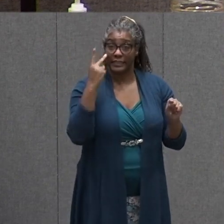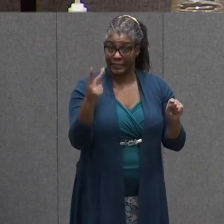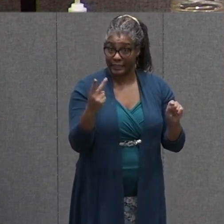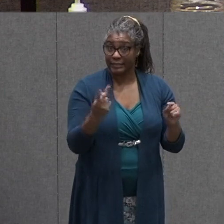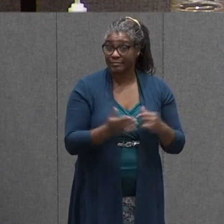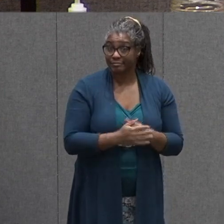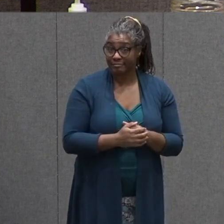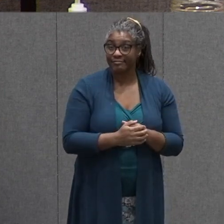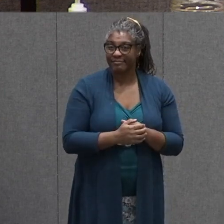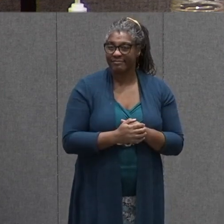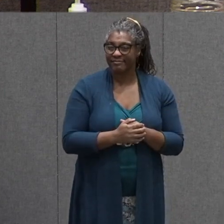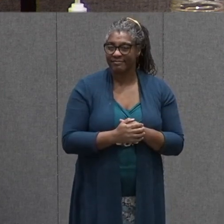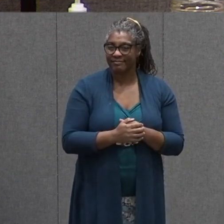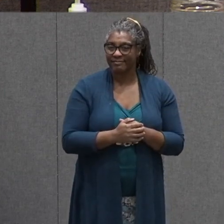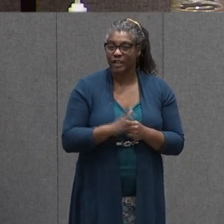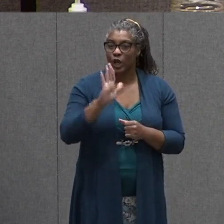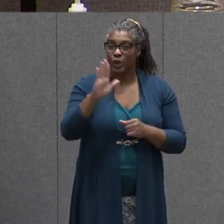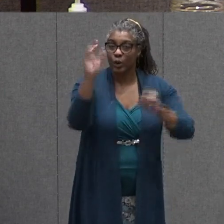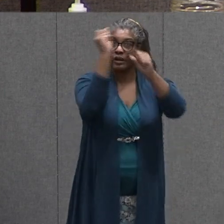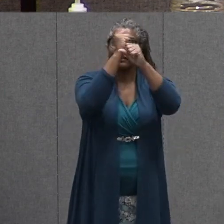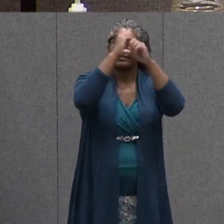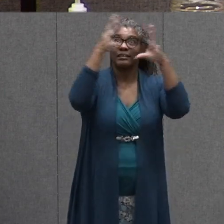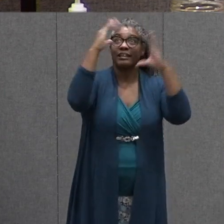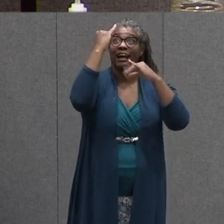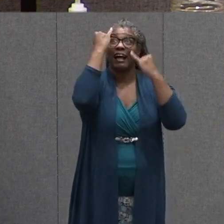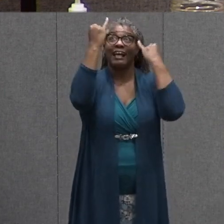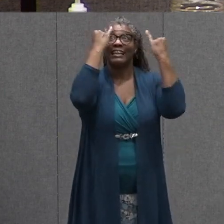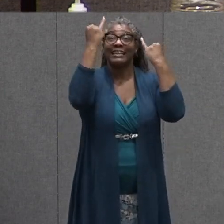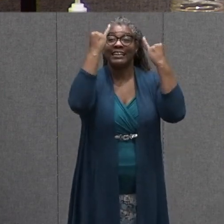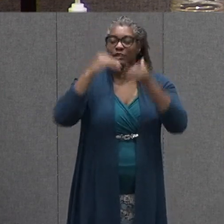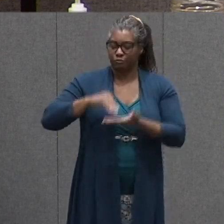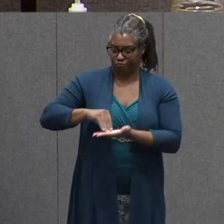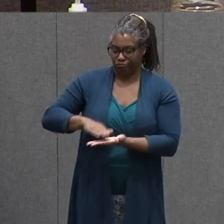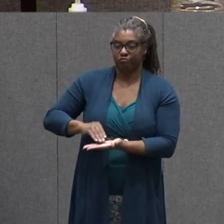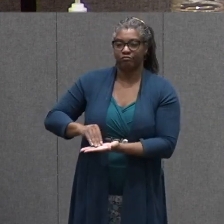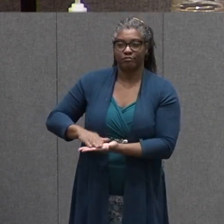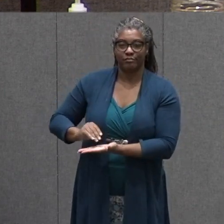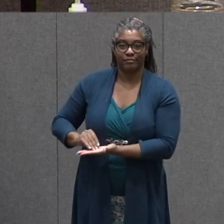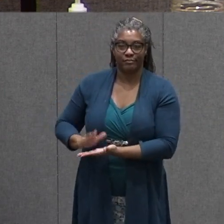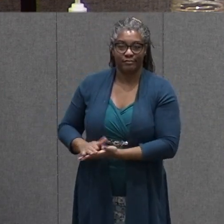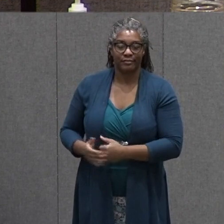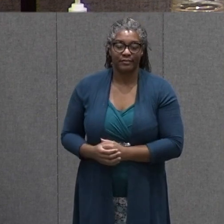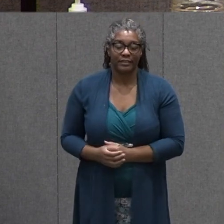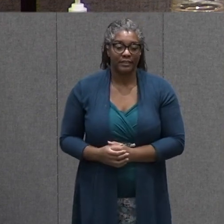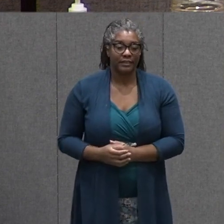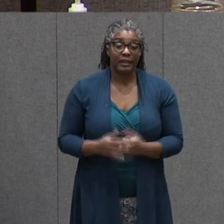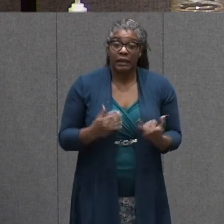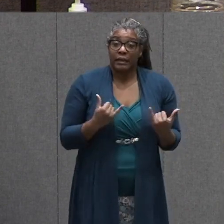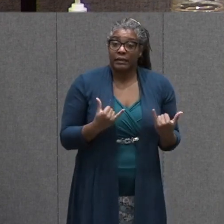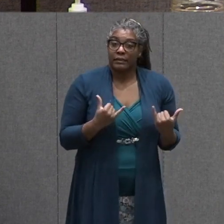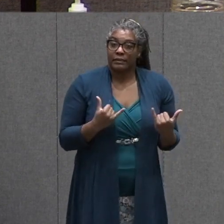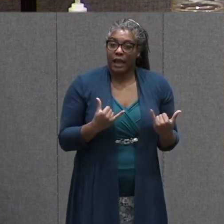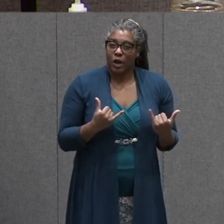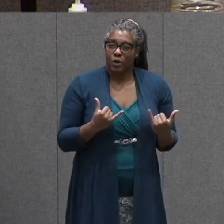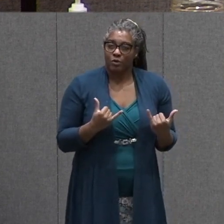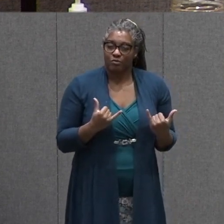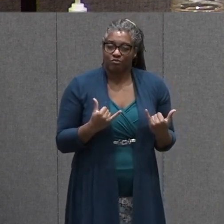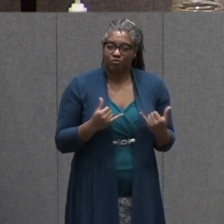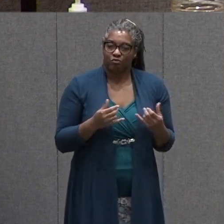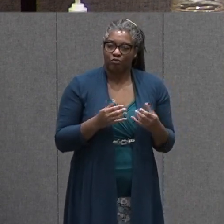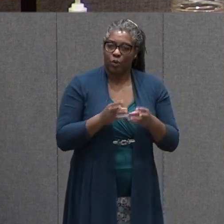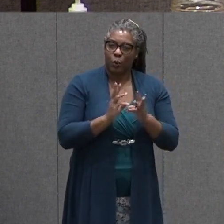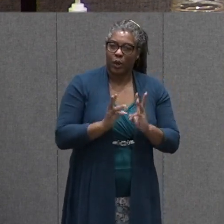turn to somebody in the room and give them your best guess for pollination. And we'll talk more about it again on Wednesday. Thank you for your help,